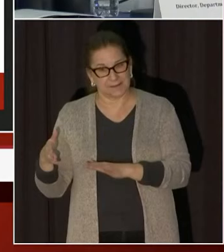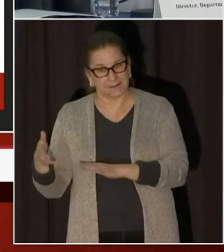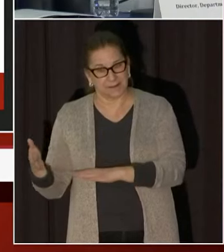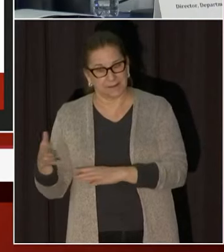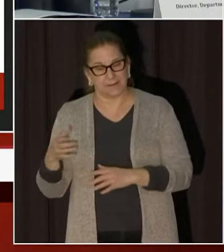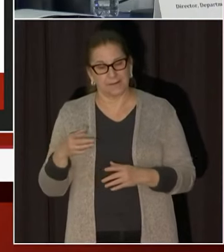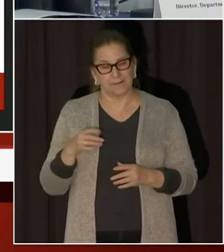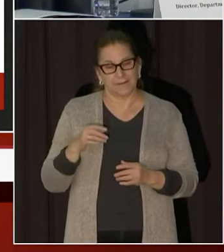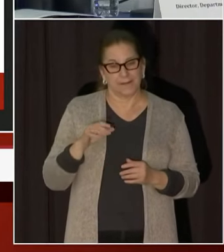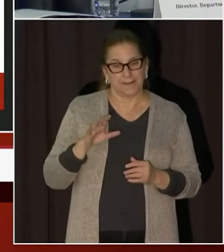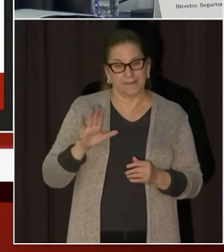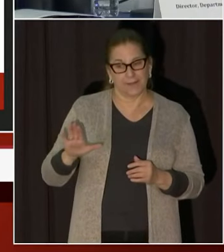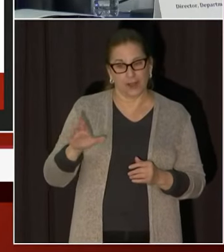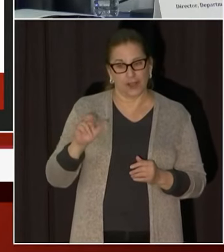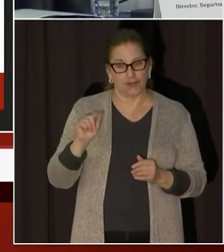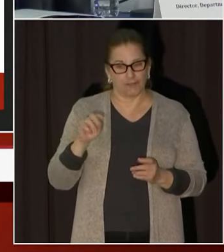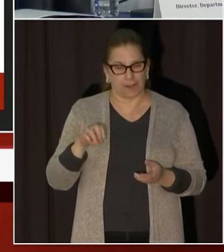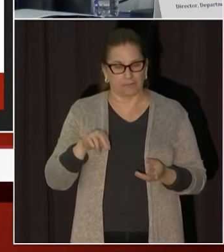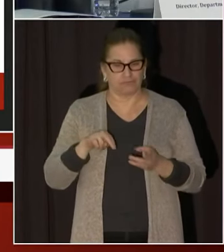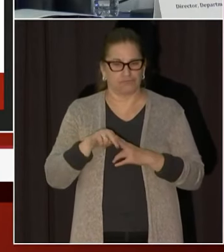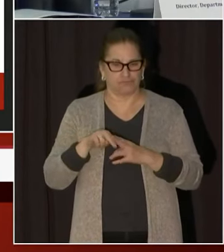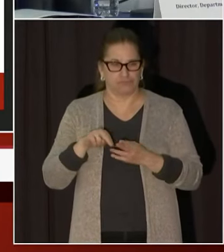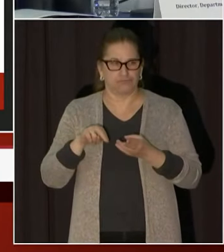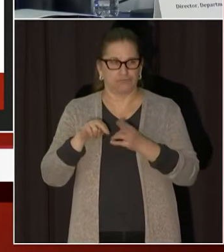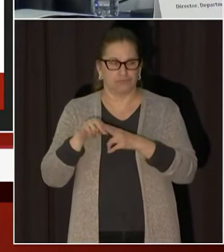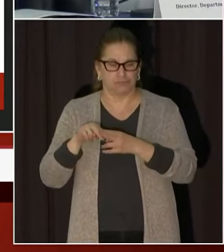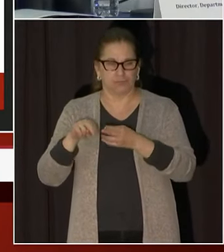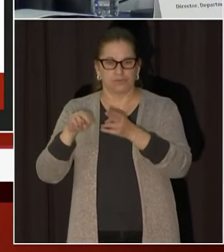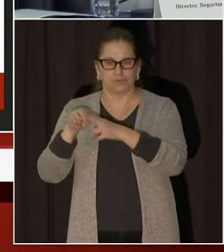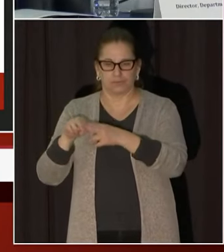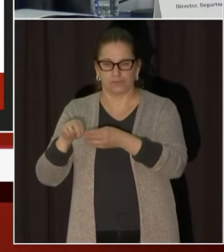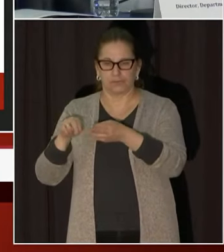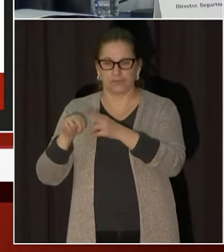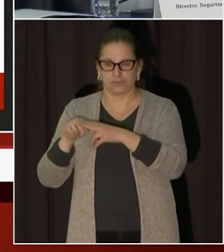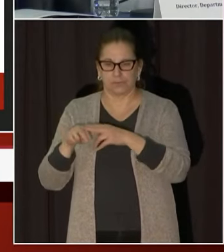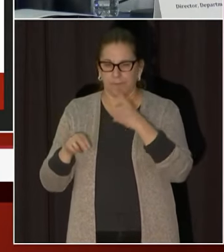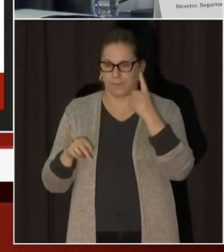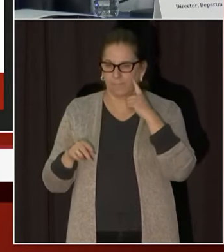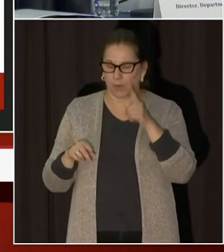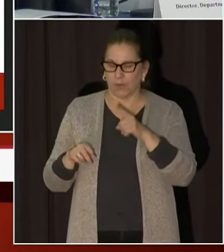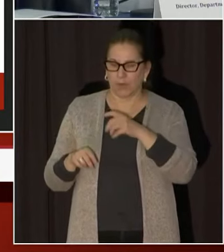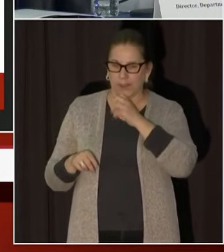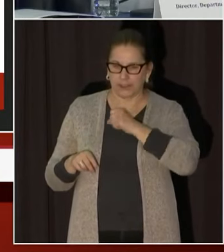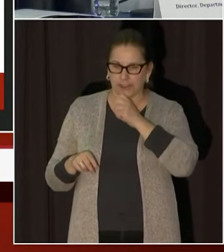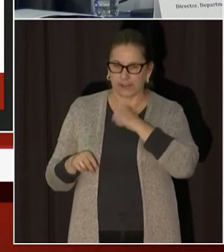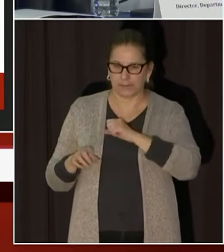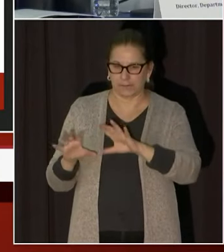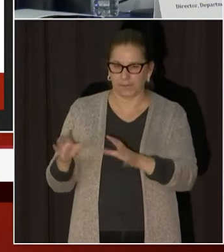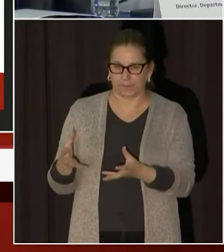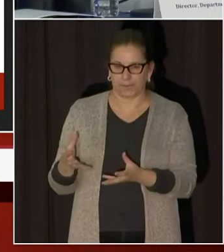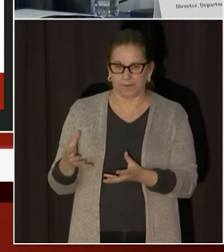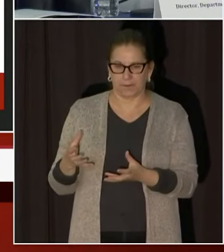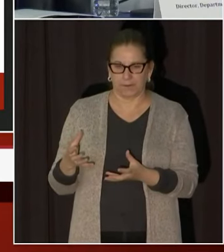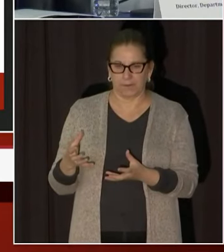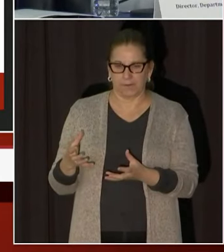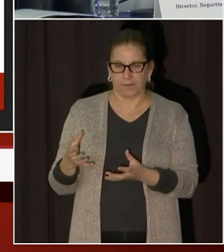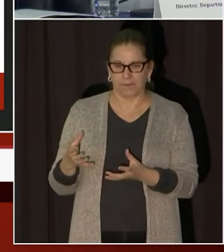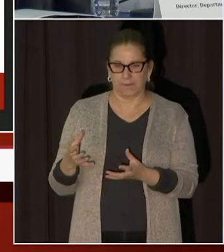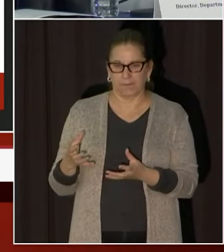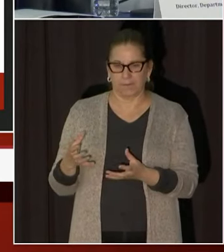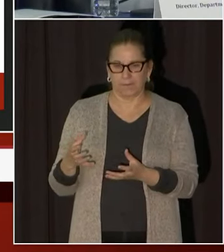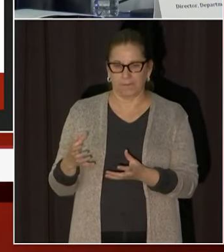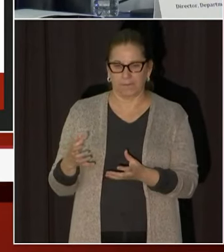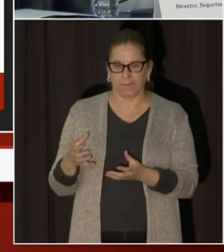tends to increase as a function of age and a function of comorbid conditions. We've talked a lot about